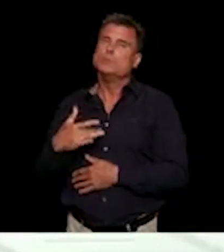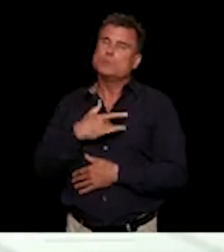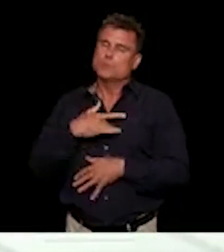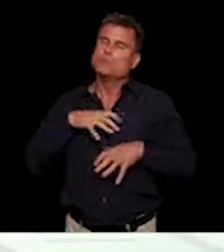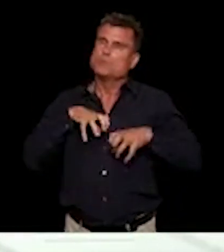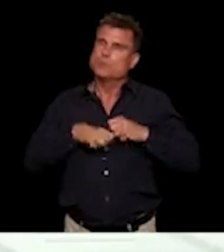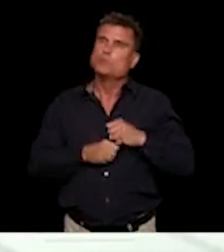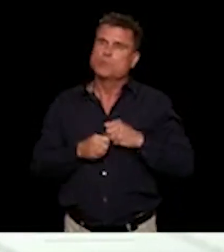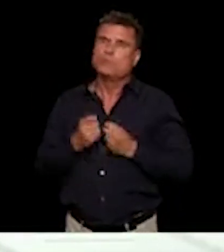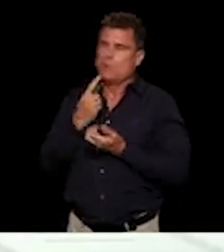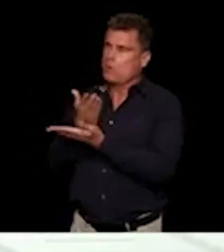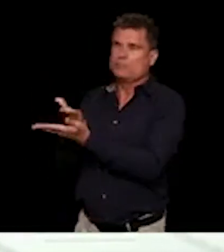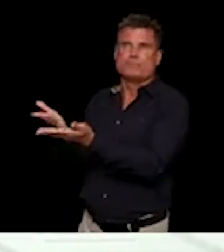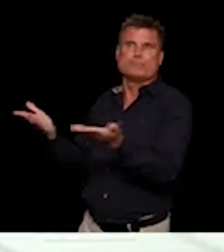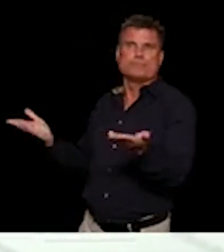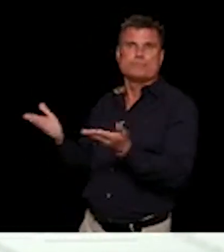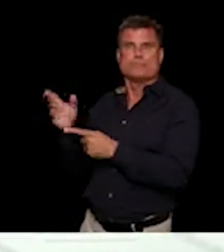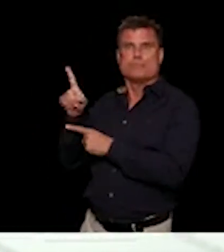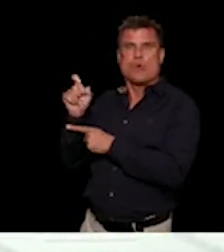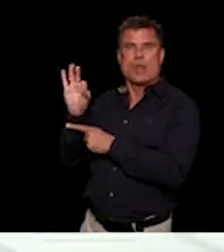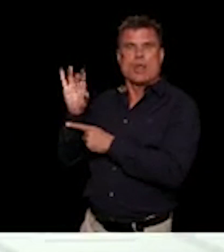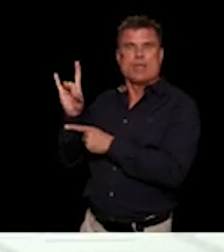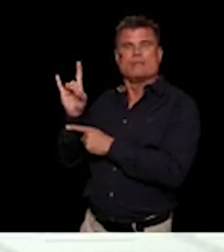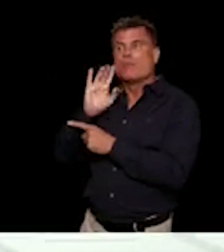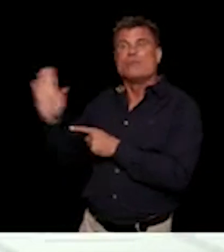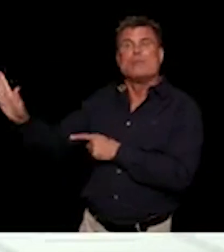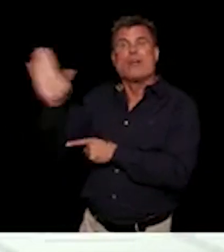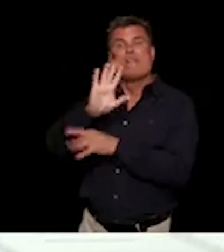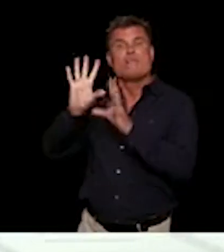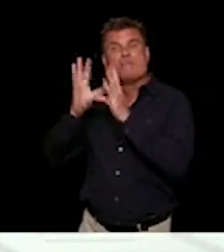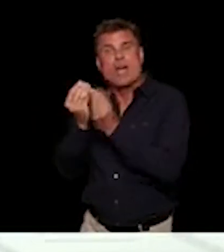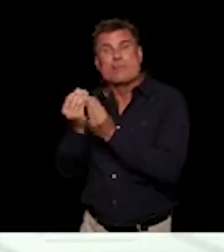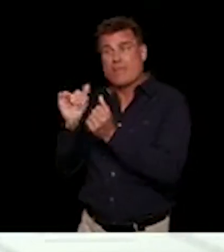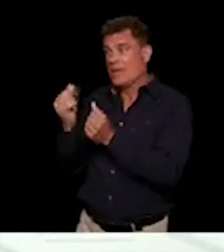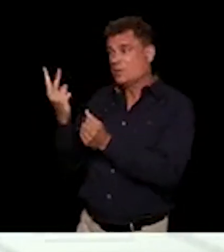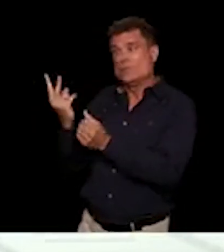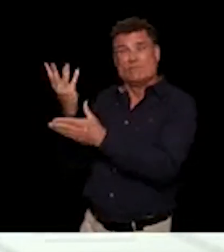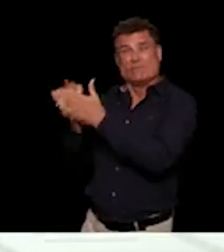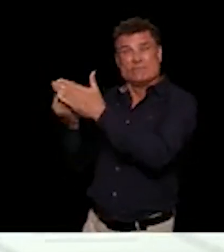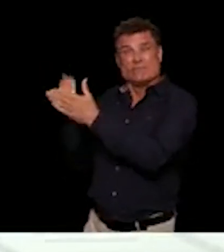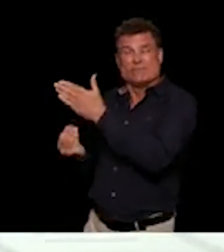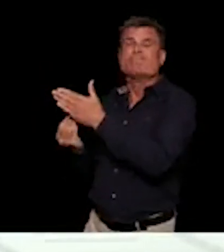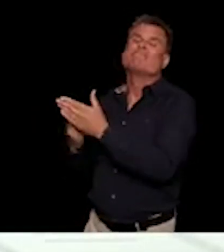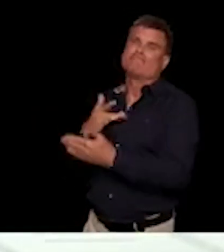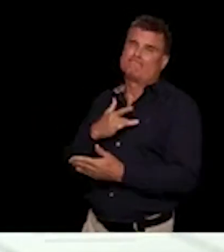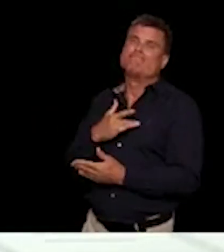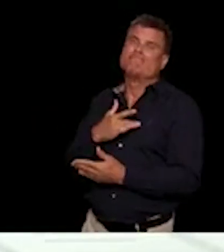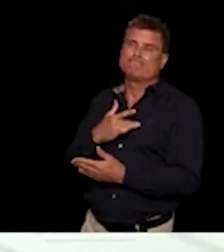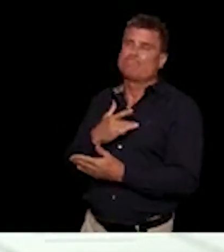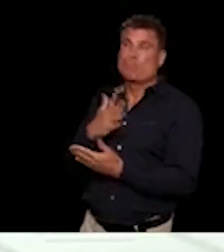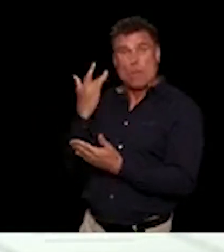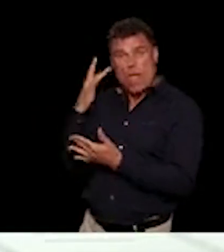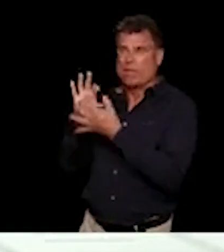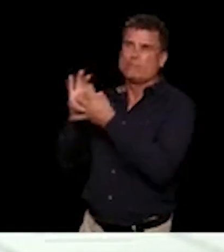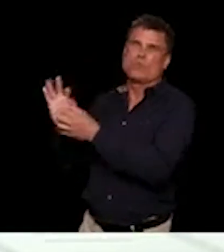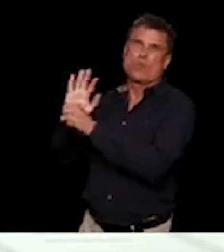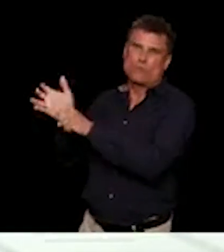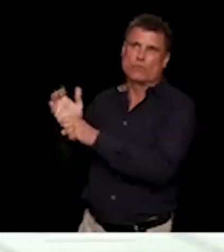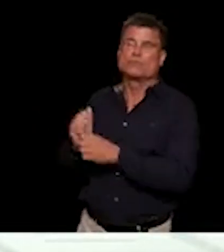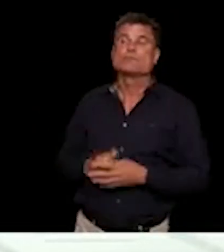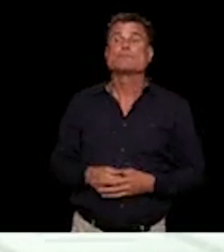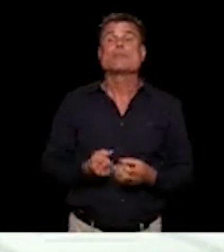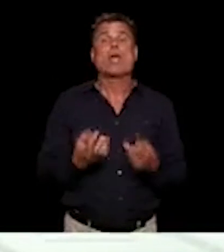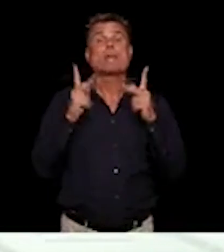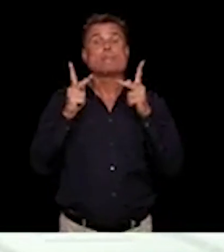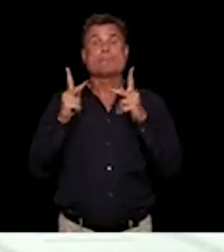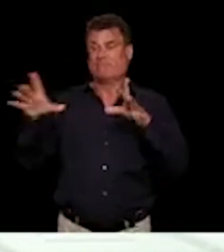As of today, there are 3,653 people in British Columbia who have fully recovered from COVID-19. We also